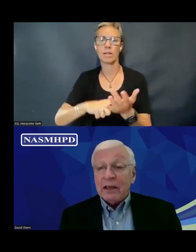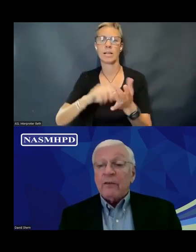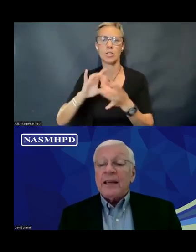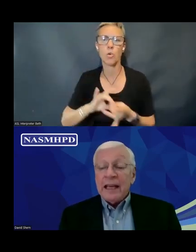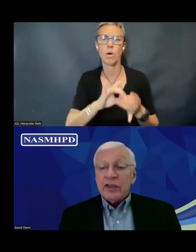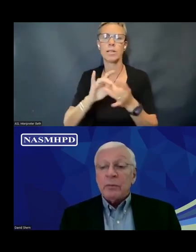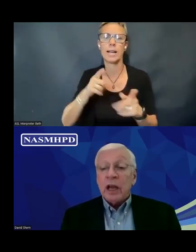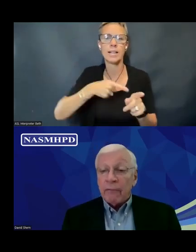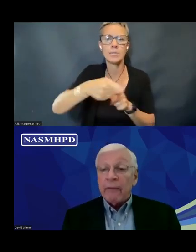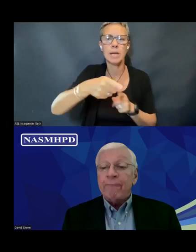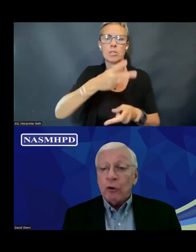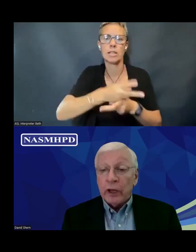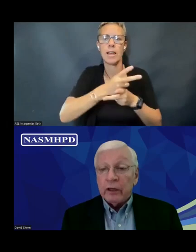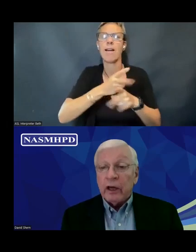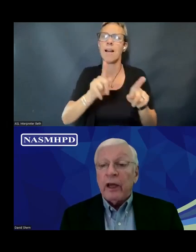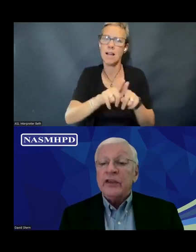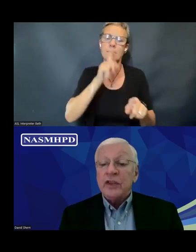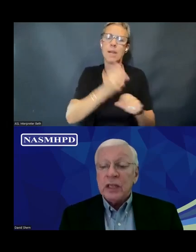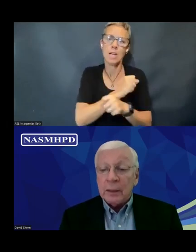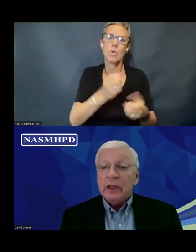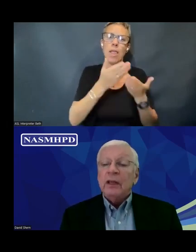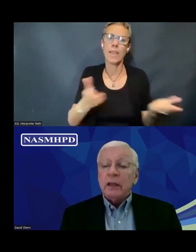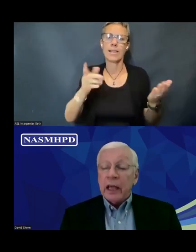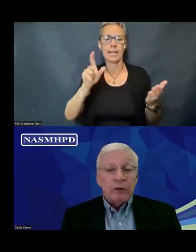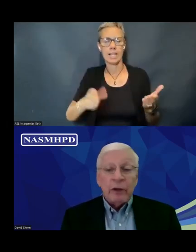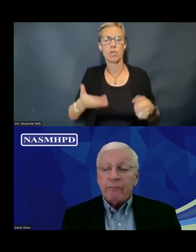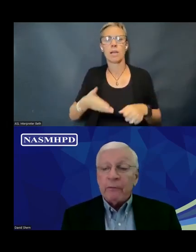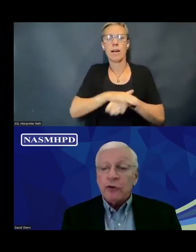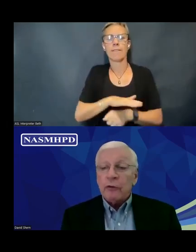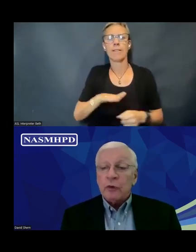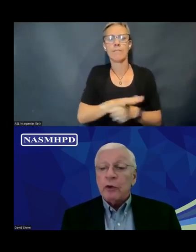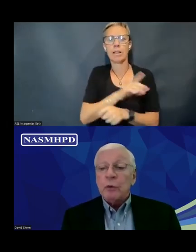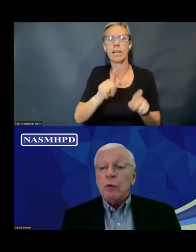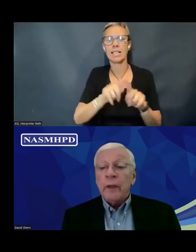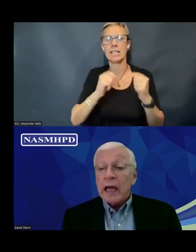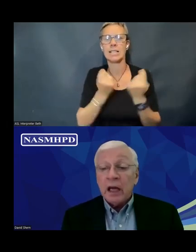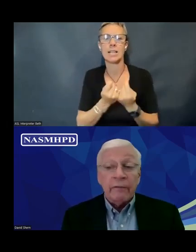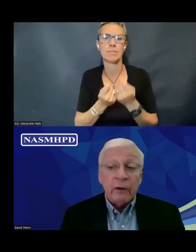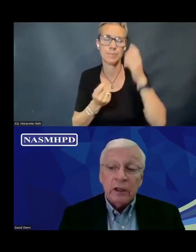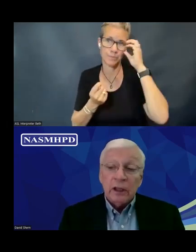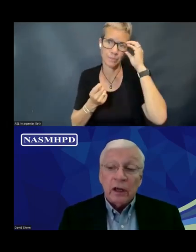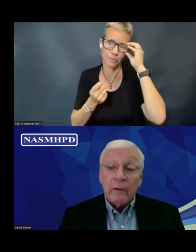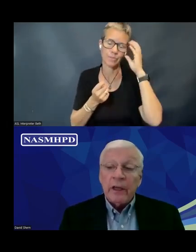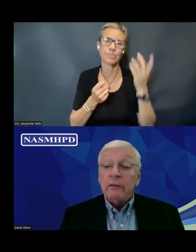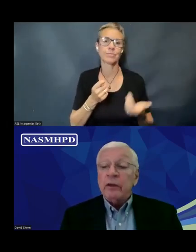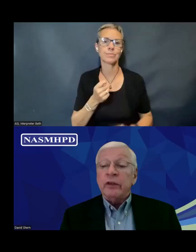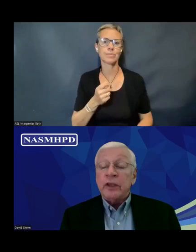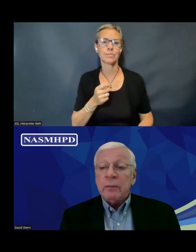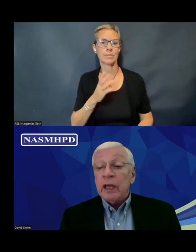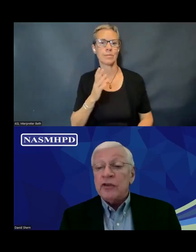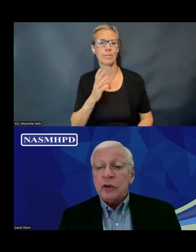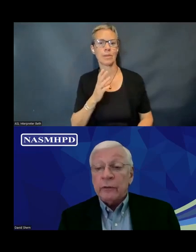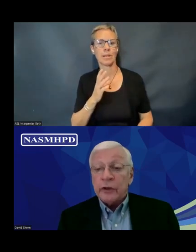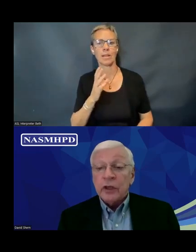a thing that needs to be covered fully as a team. And the fee-for-service reimbursement will not cover